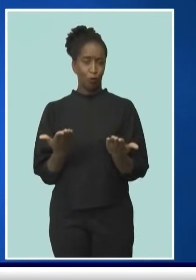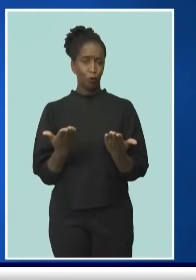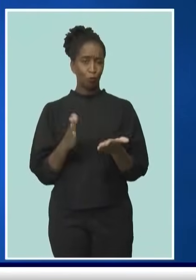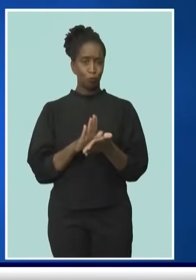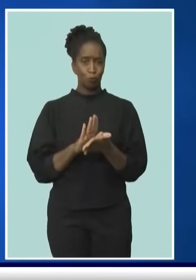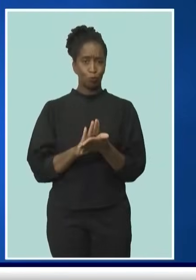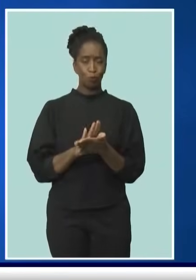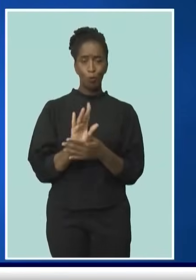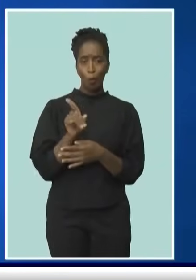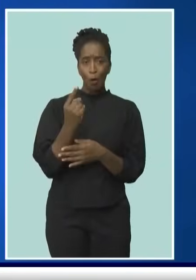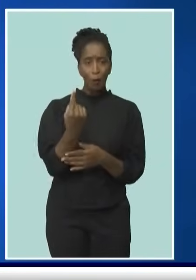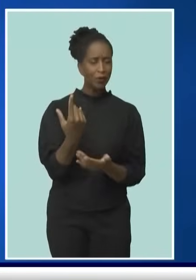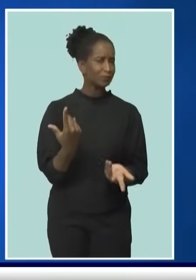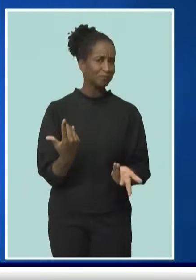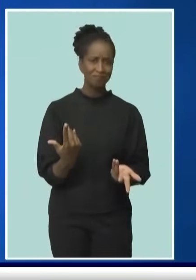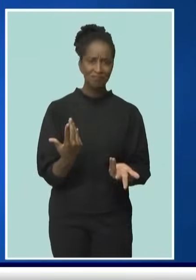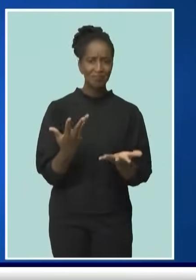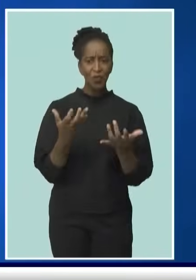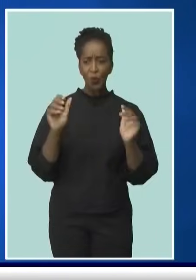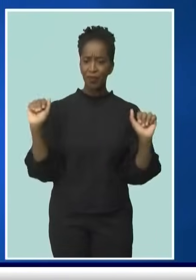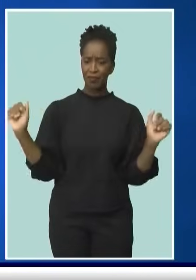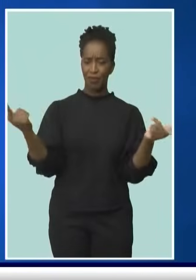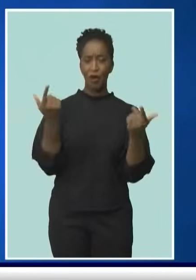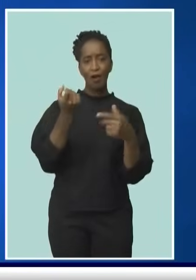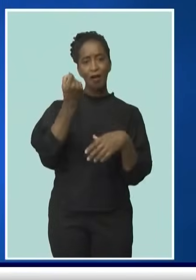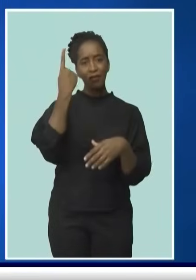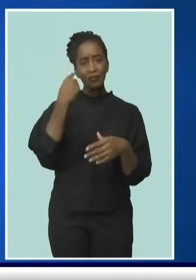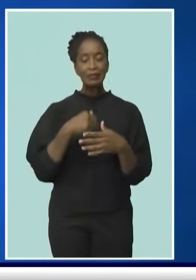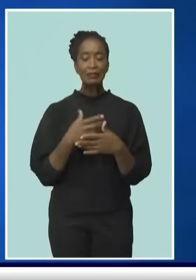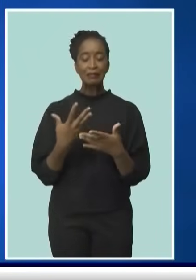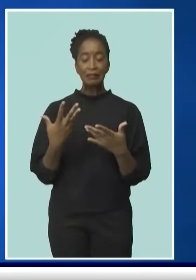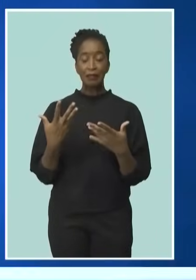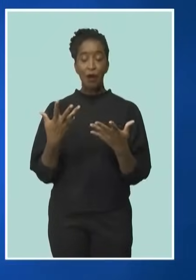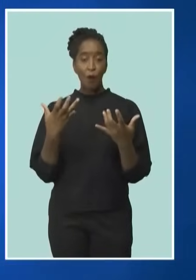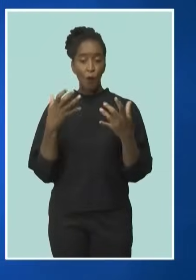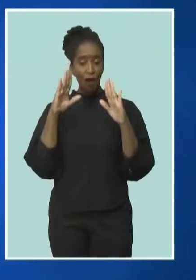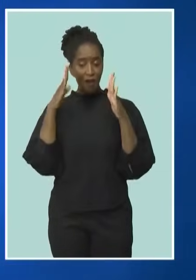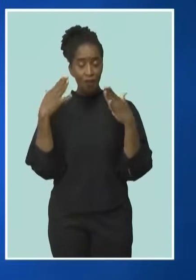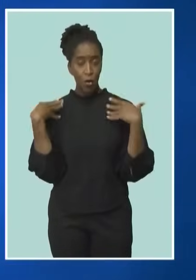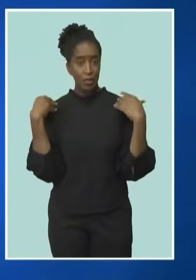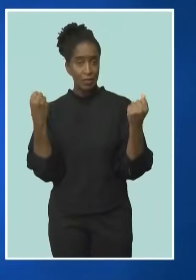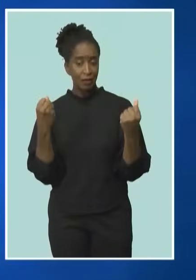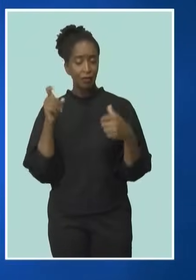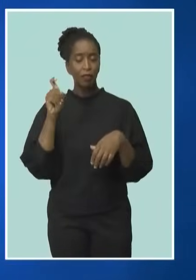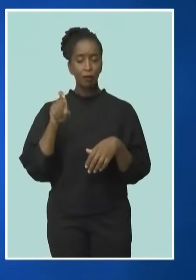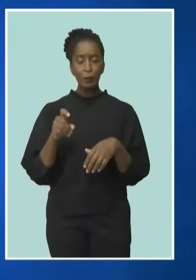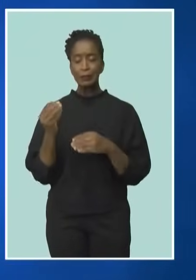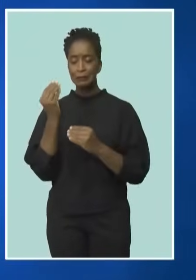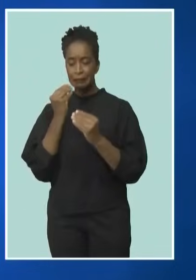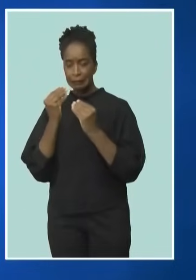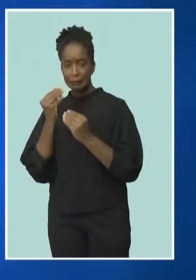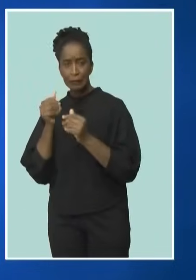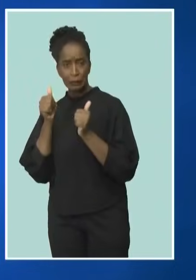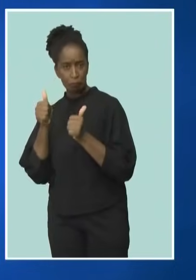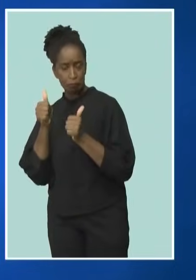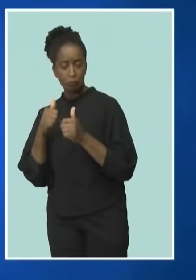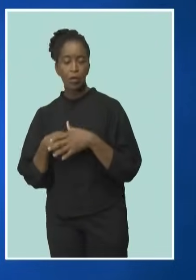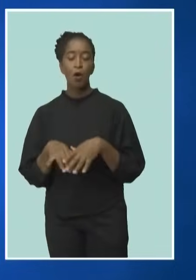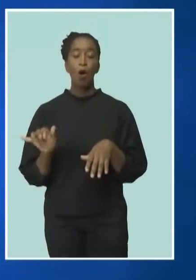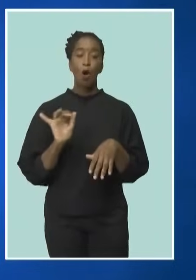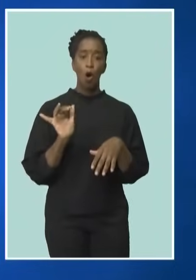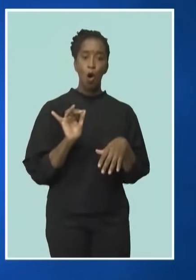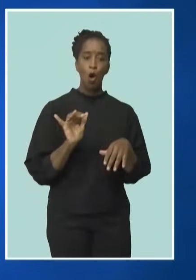to understand that living healthy includes getting moving, not just eating healthy, but getting moving so that you